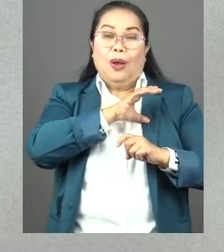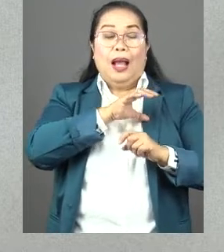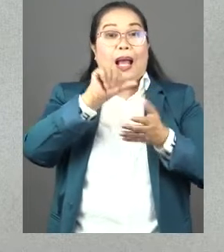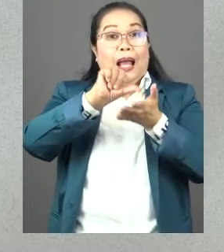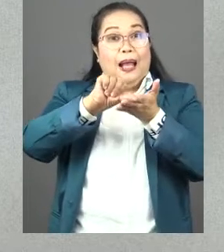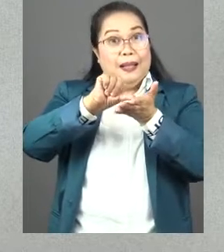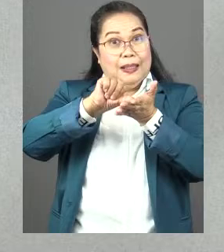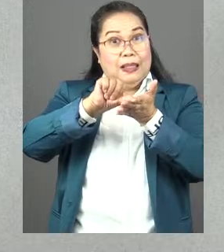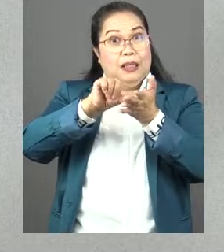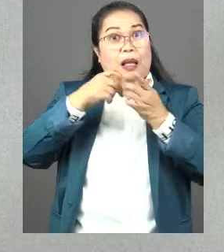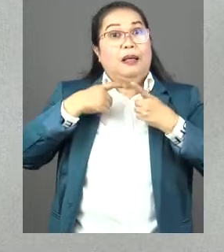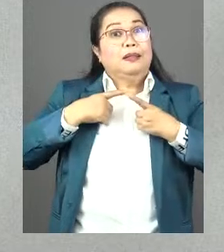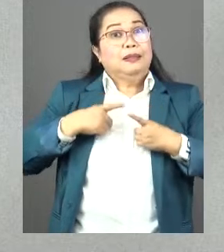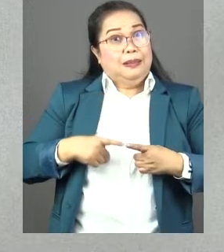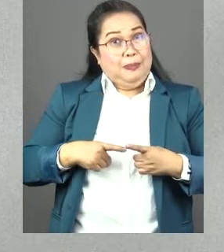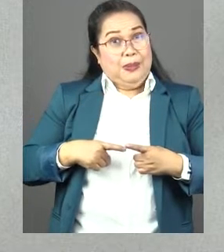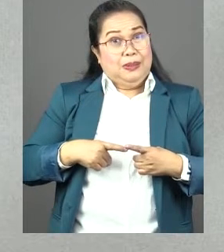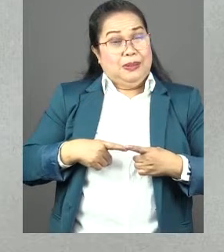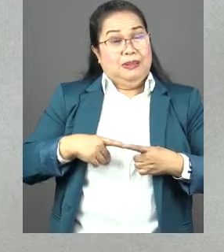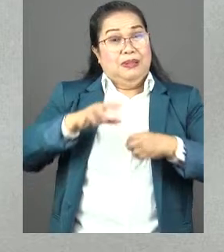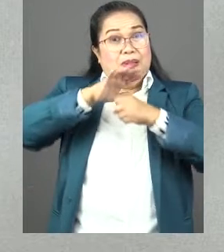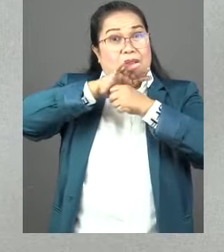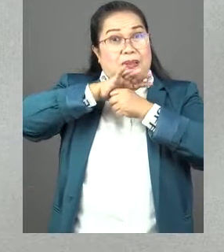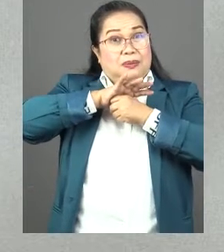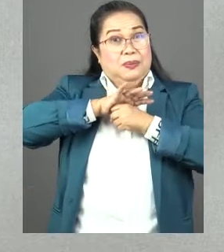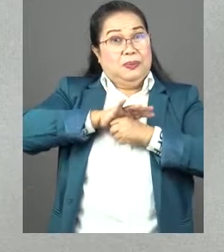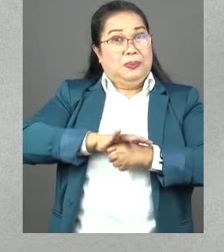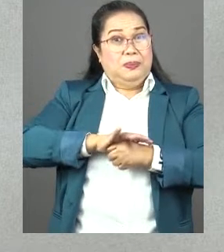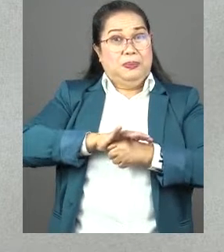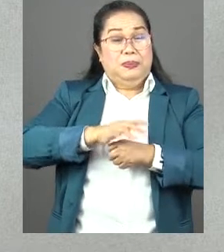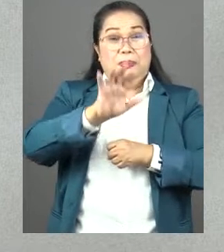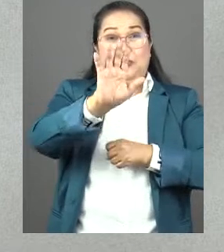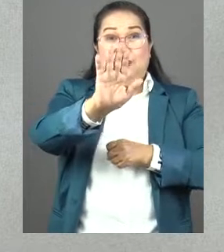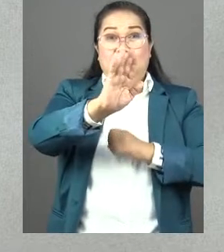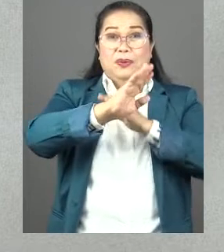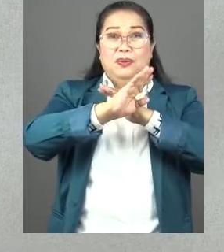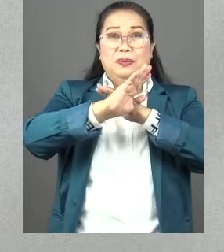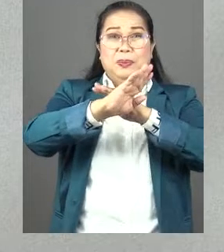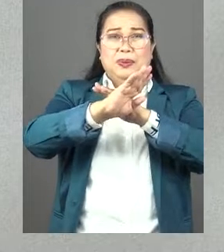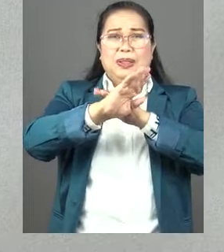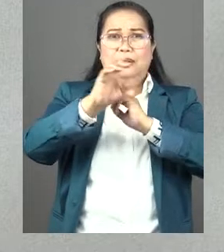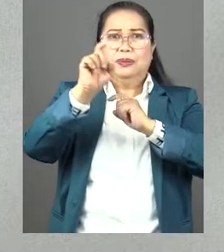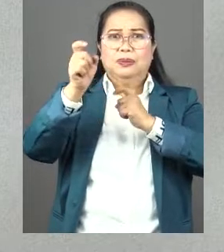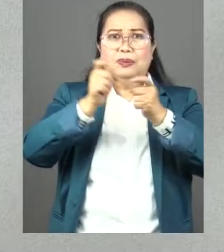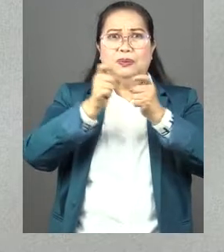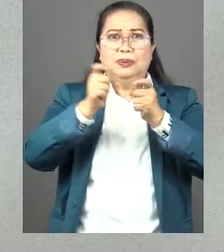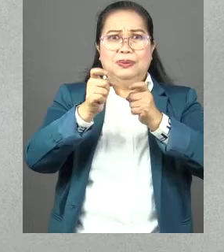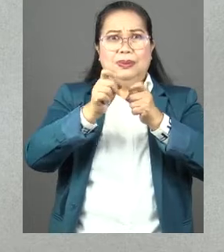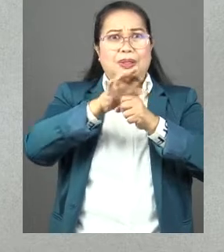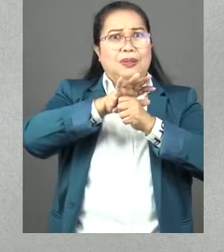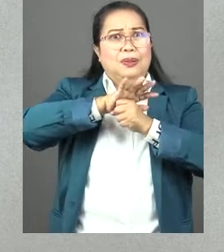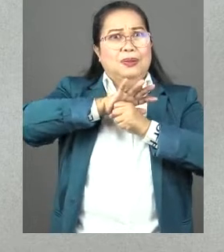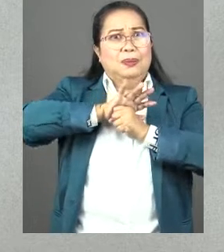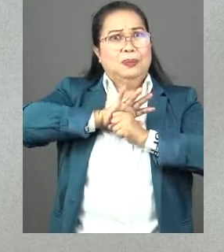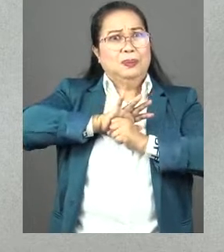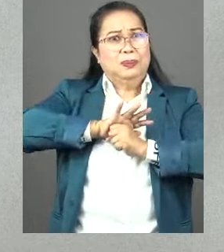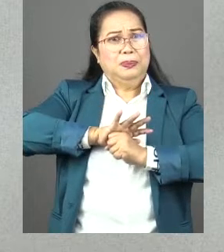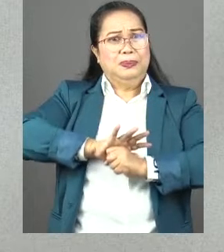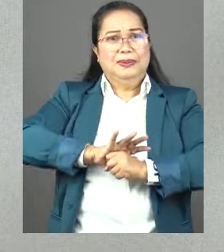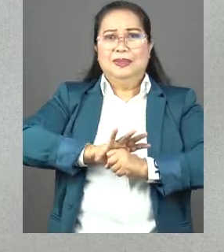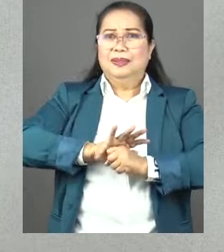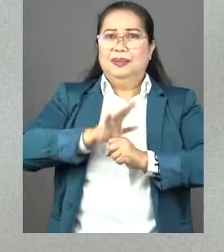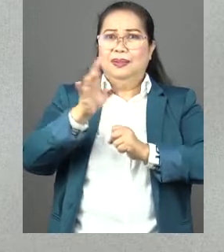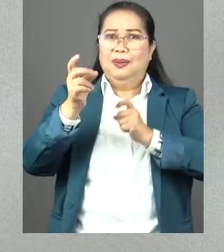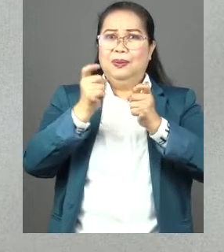a depressant. It inhibits your normal defenses. It suppresses them. It lowers your